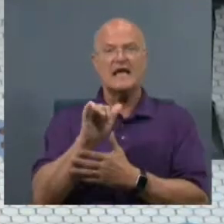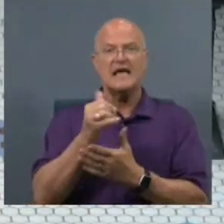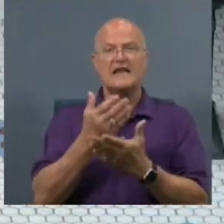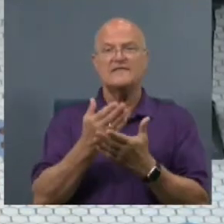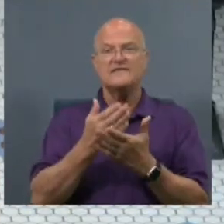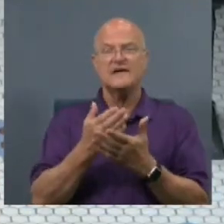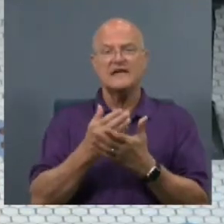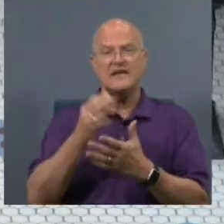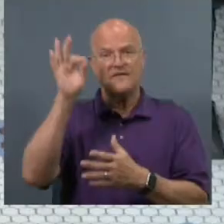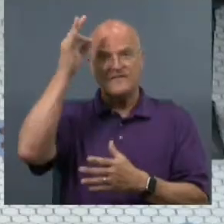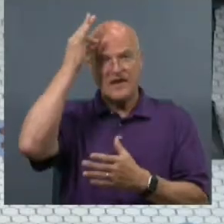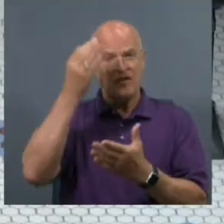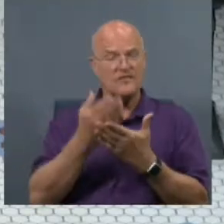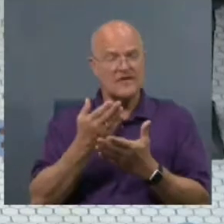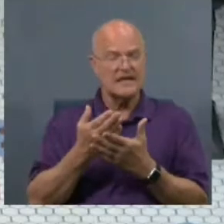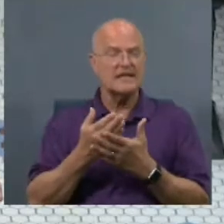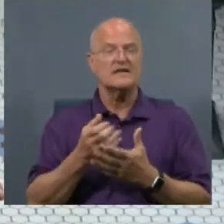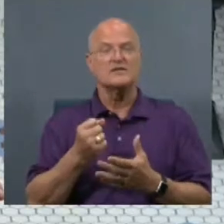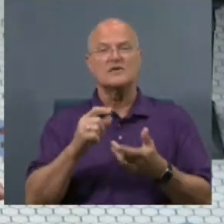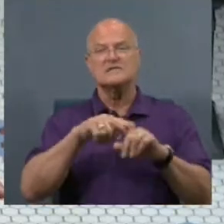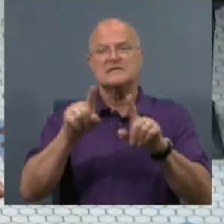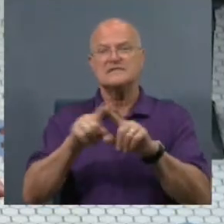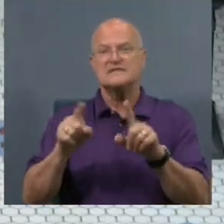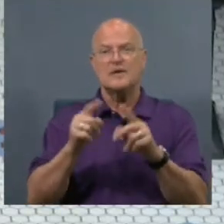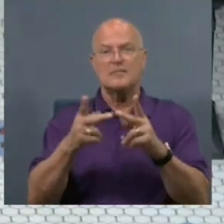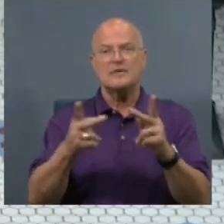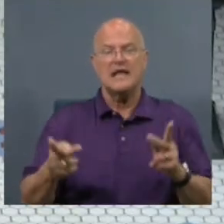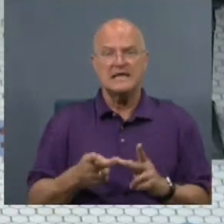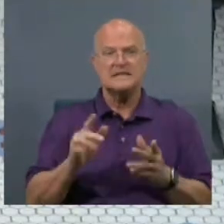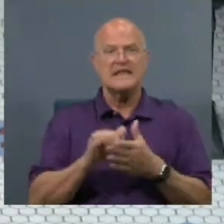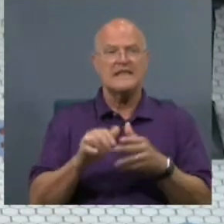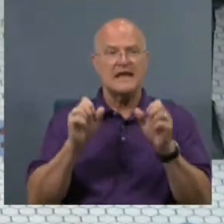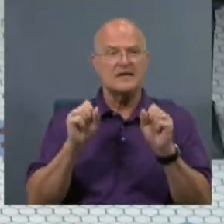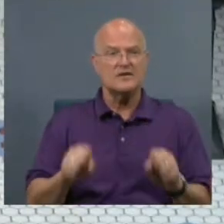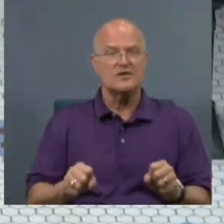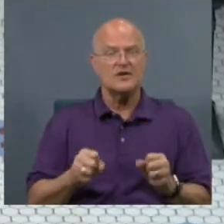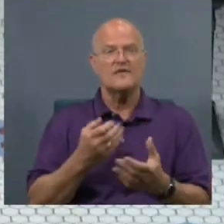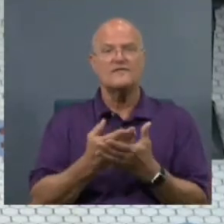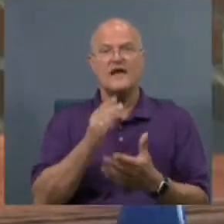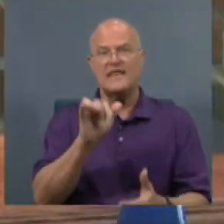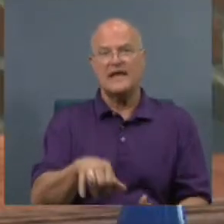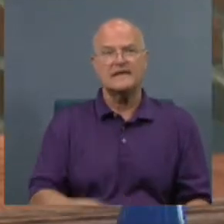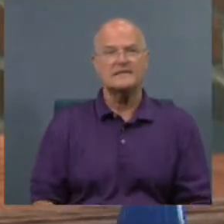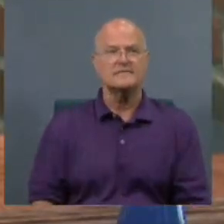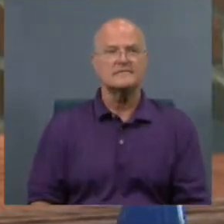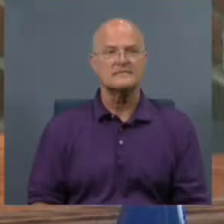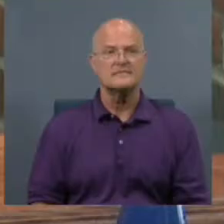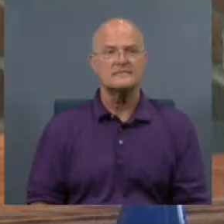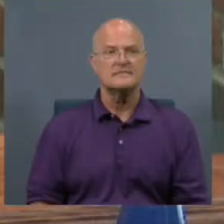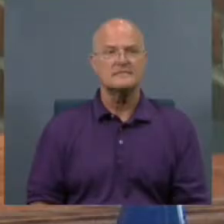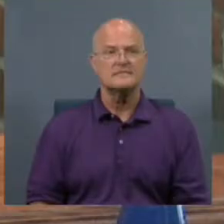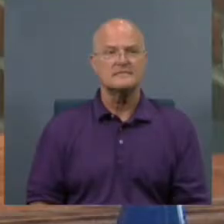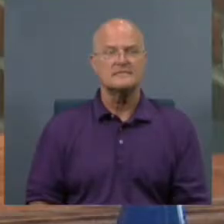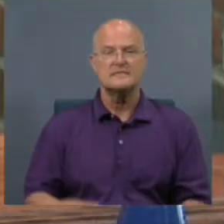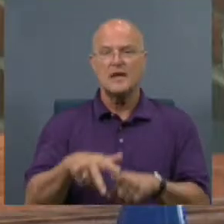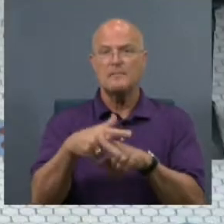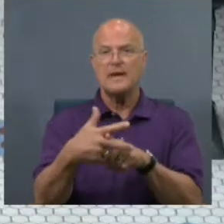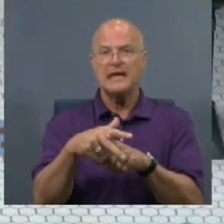funding. So there's a number of potential sources that could fund that. And